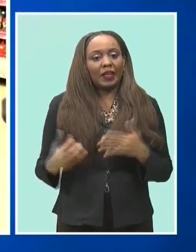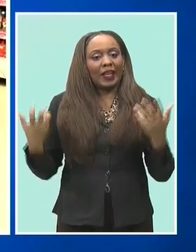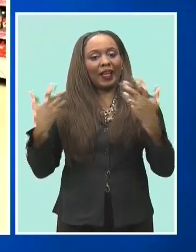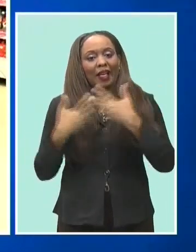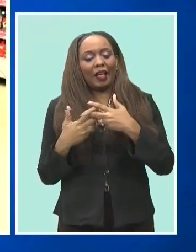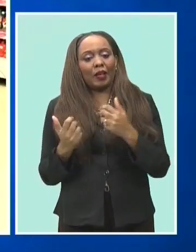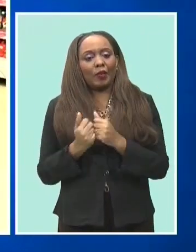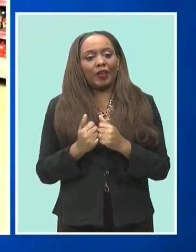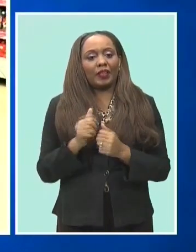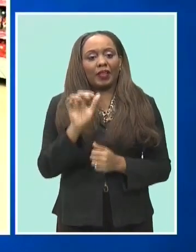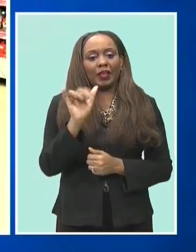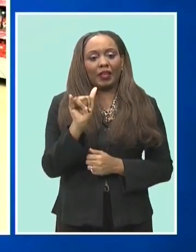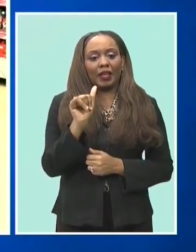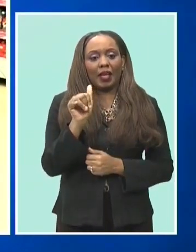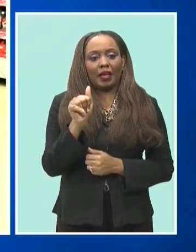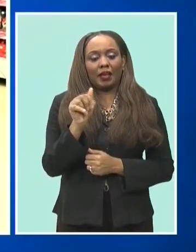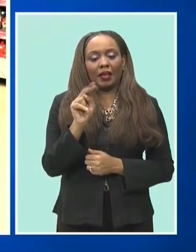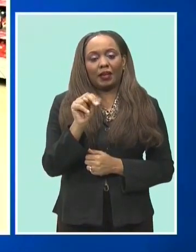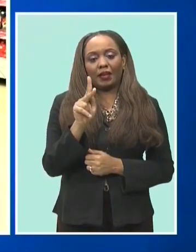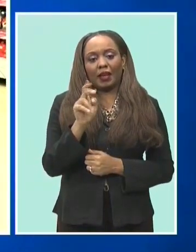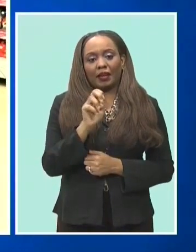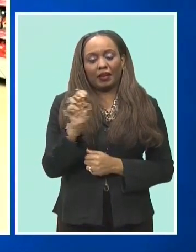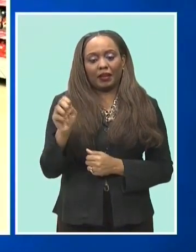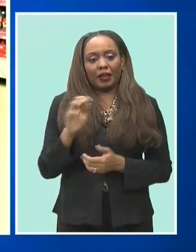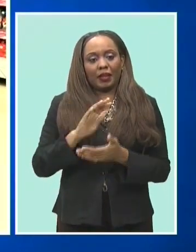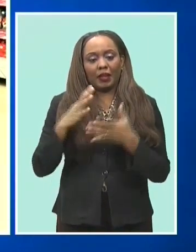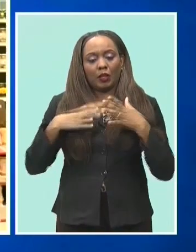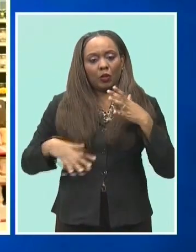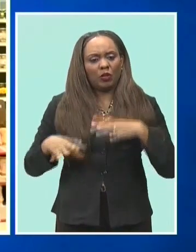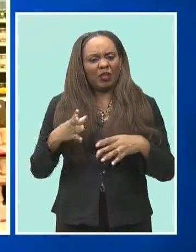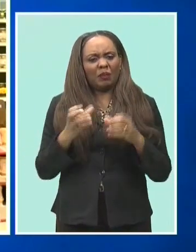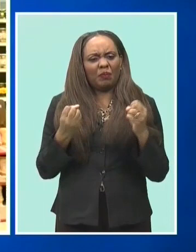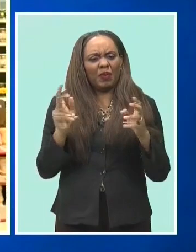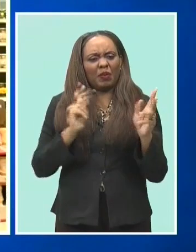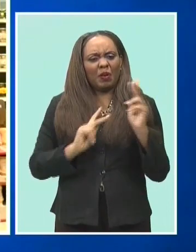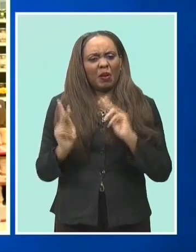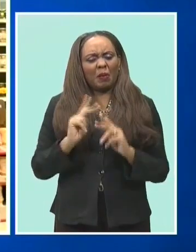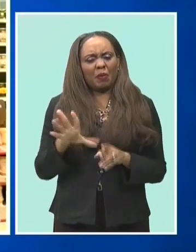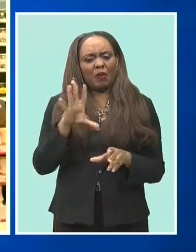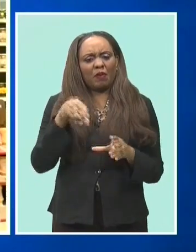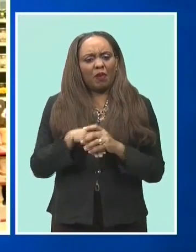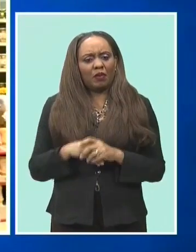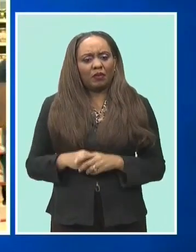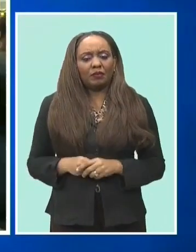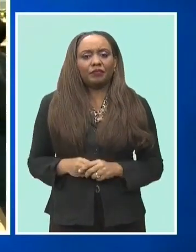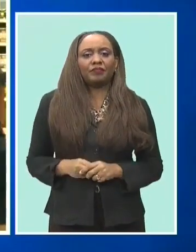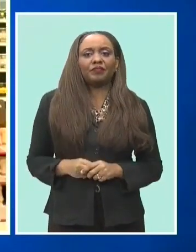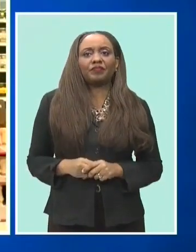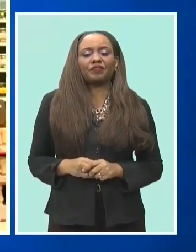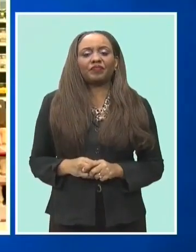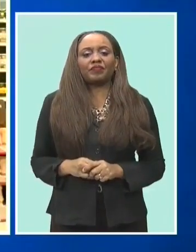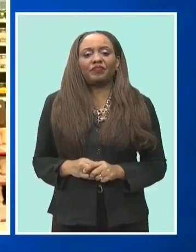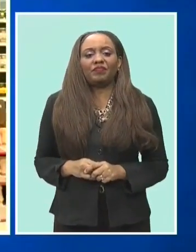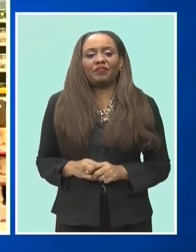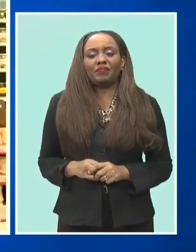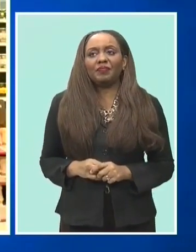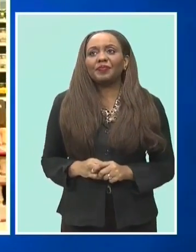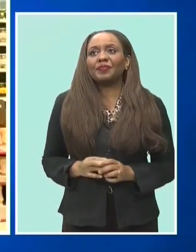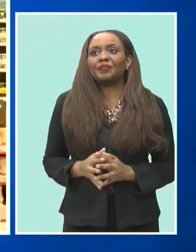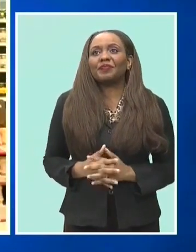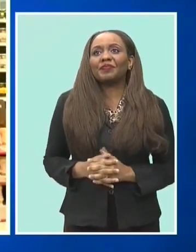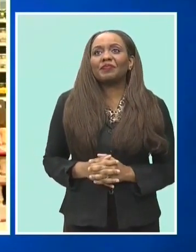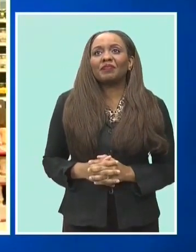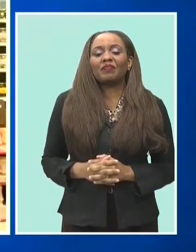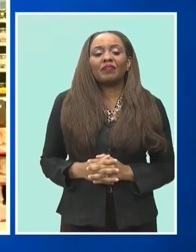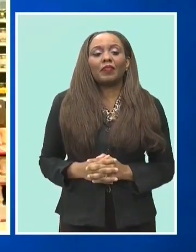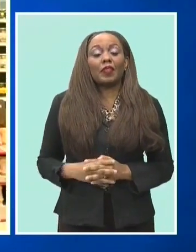Garments, attracted thousands of entries. One of the things we also did, because Yankee Garments did not provide